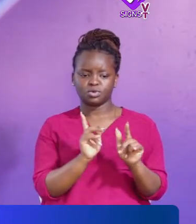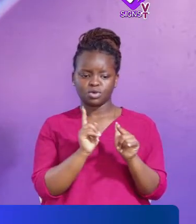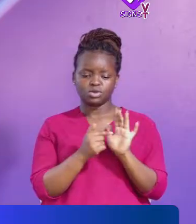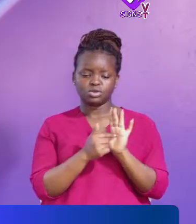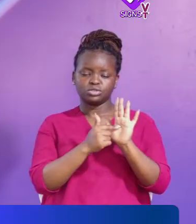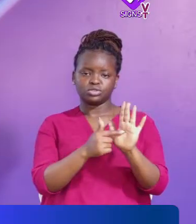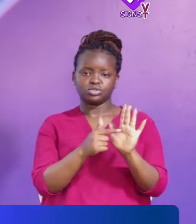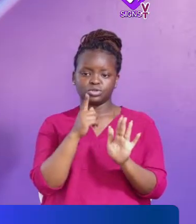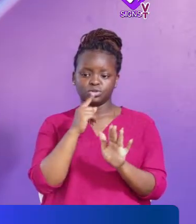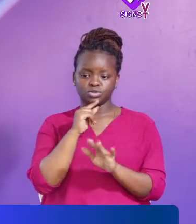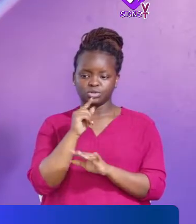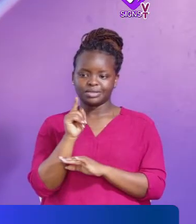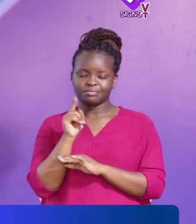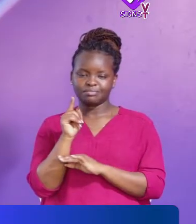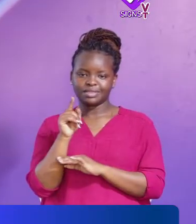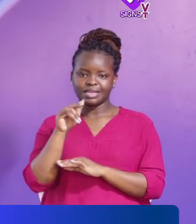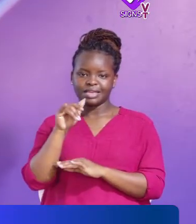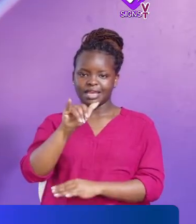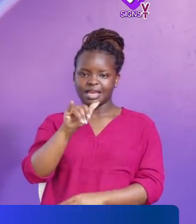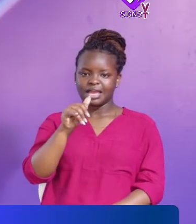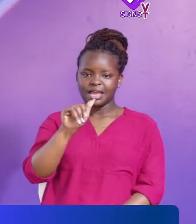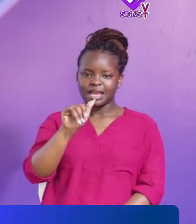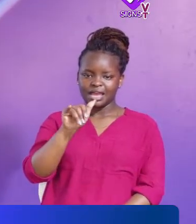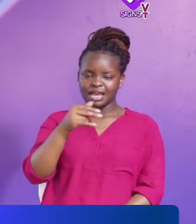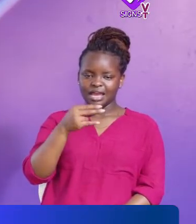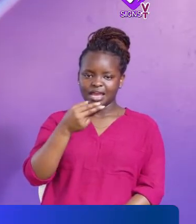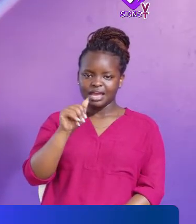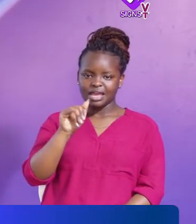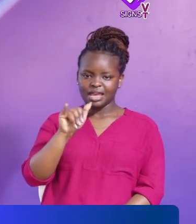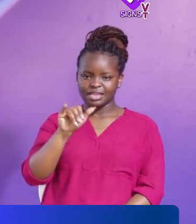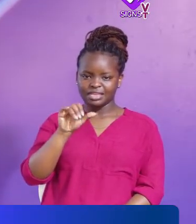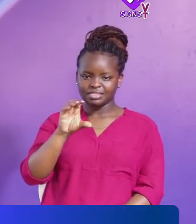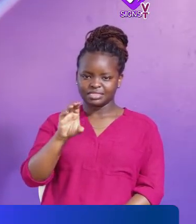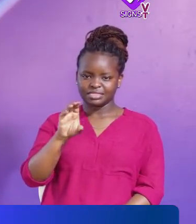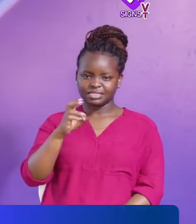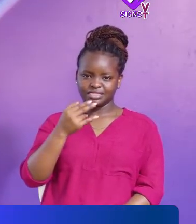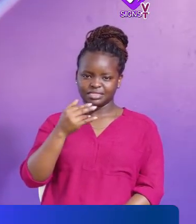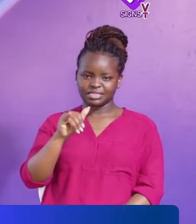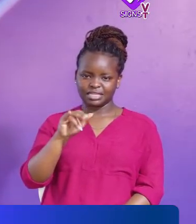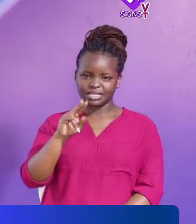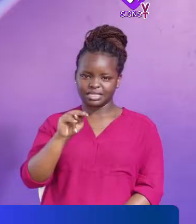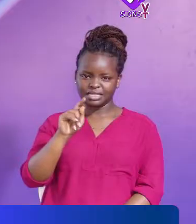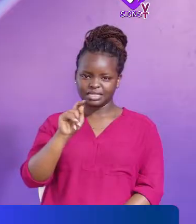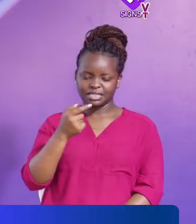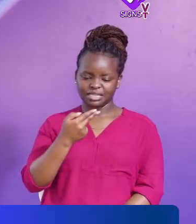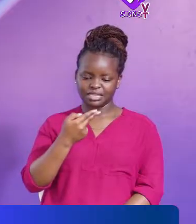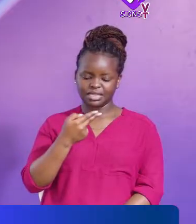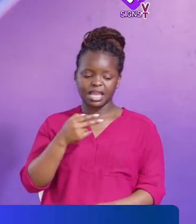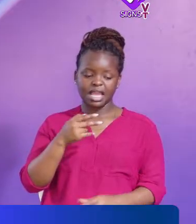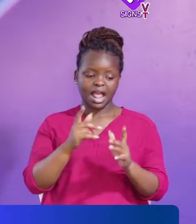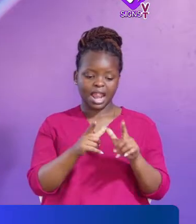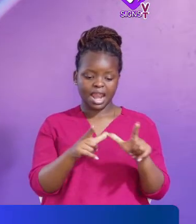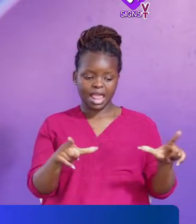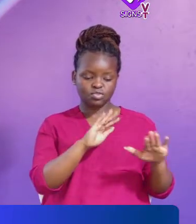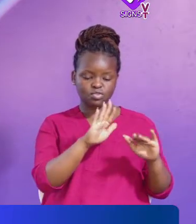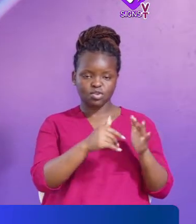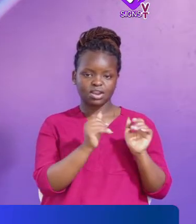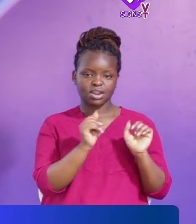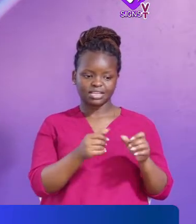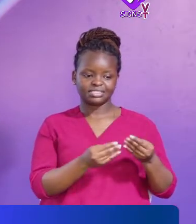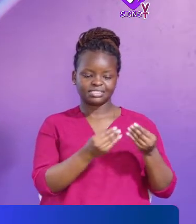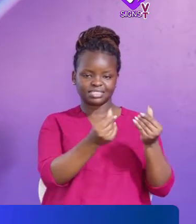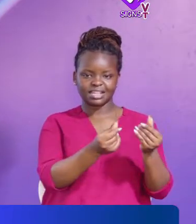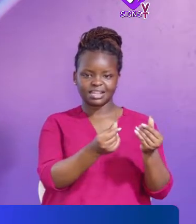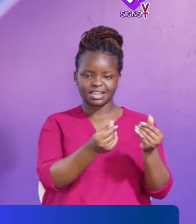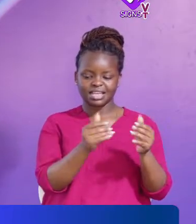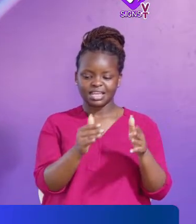him the hyacinth in Lake Victoria and told them, that is all land I can sell to you. So they landed with the Muzungu, and the Muzungu gave him a deposit of